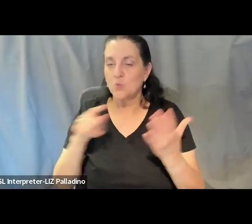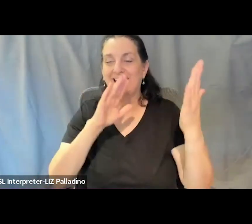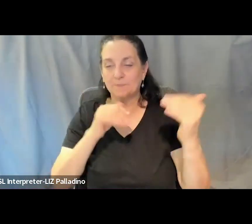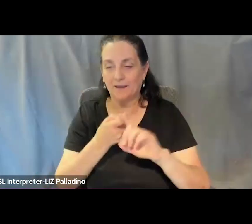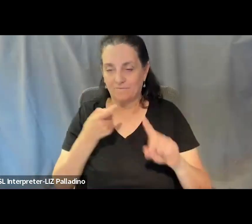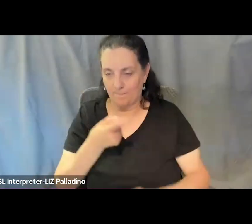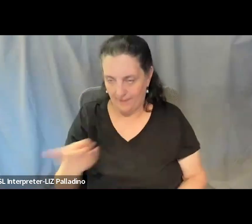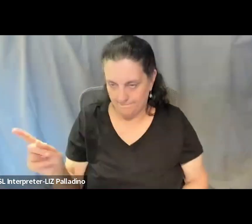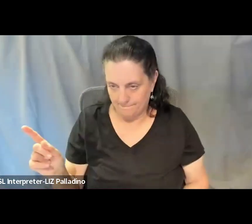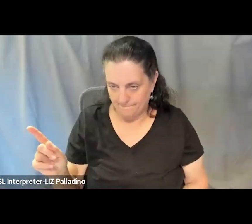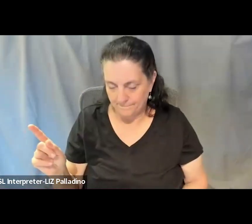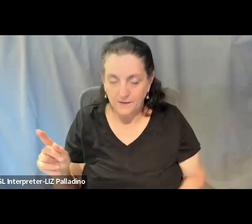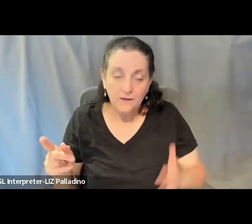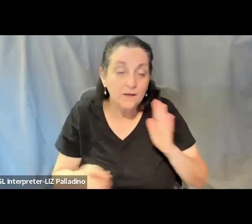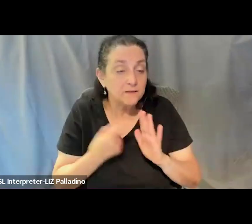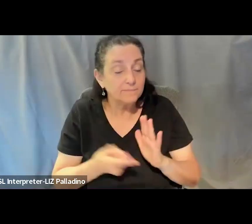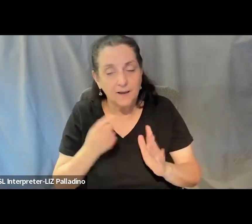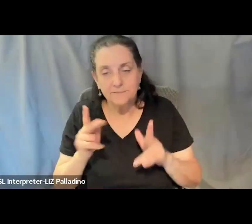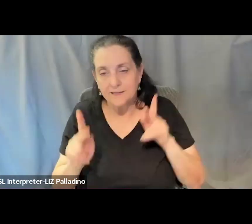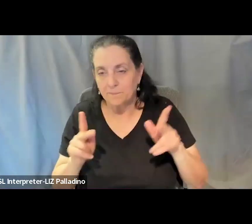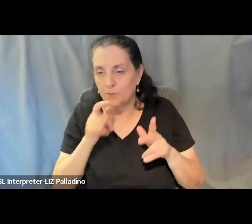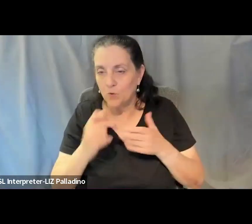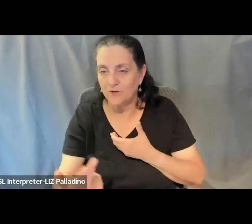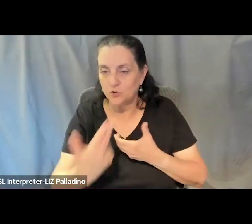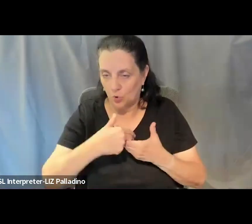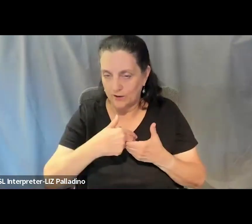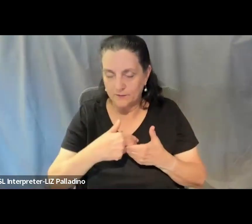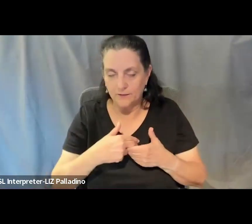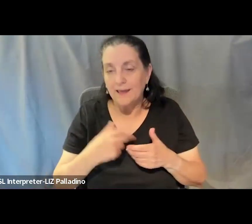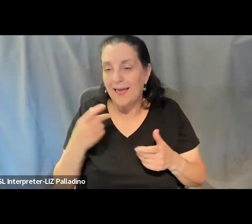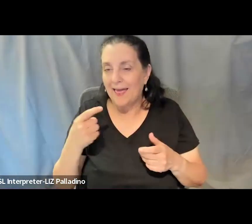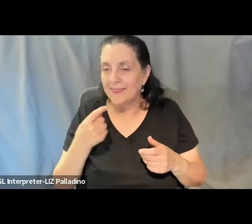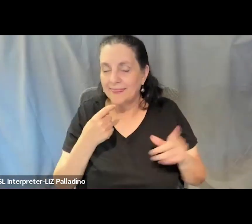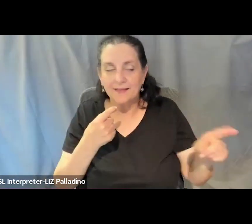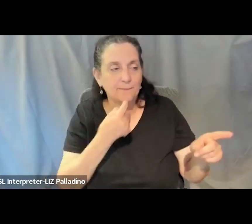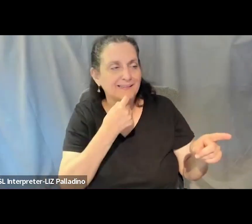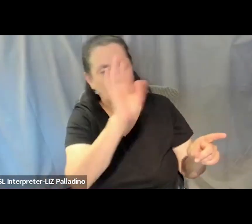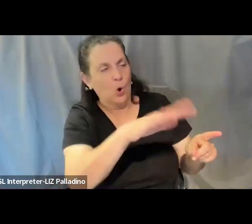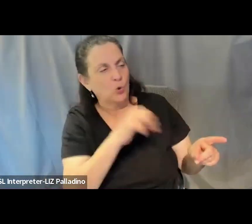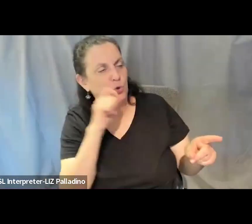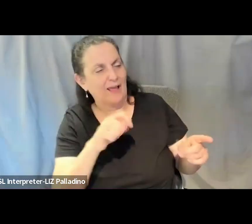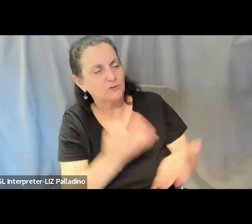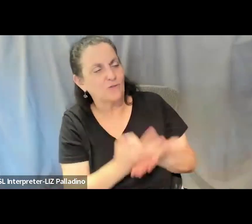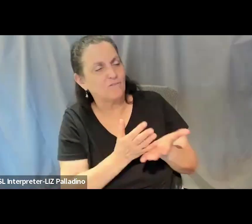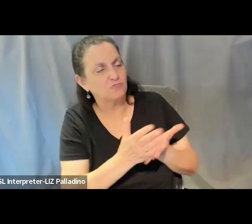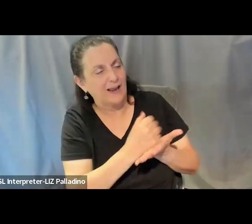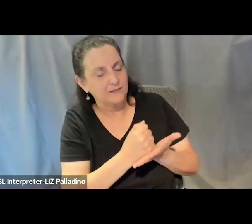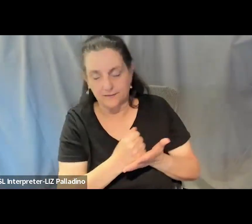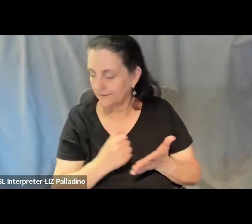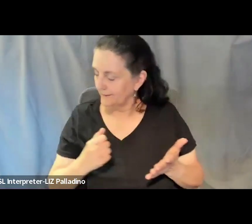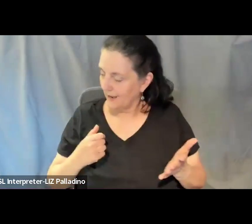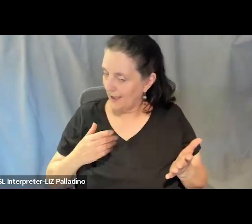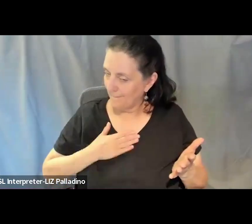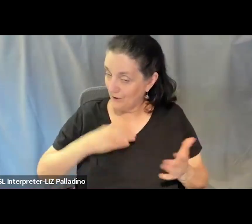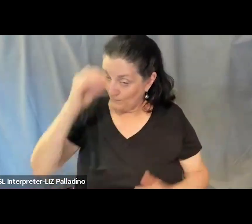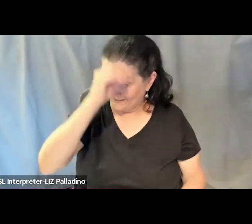for various reasons and at different times where they've been told you don't have to do this. My very biased opinion as a fundraiser